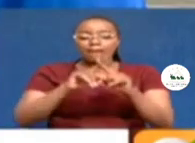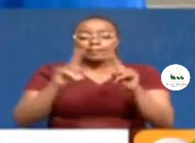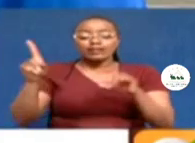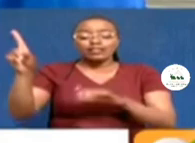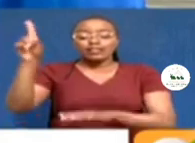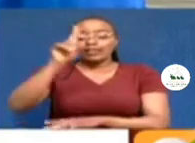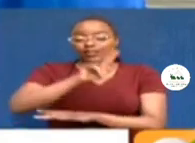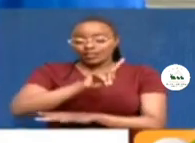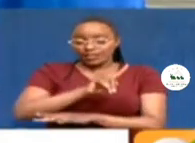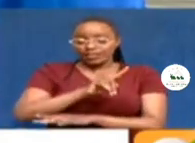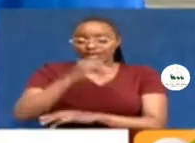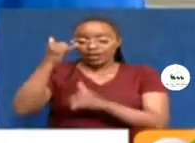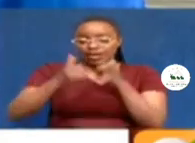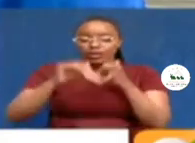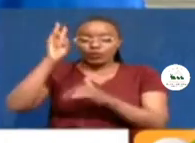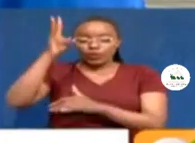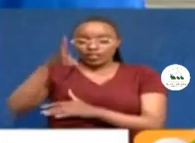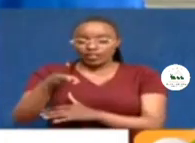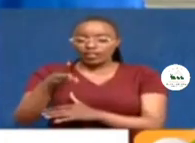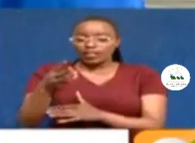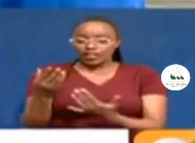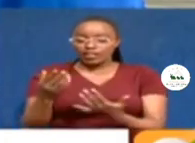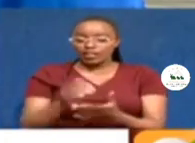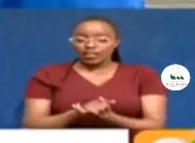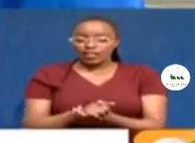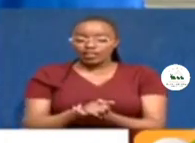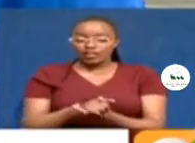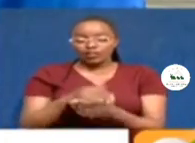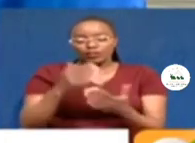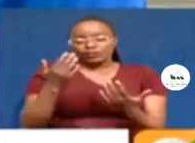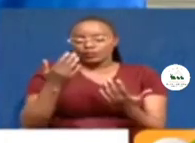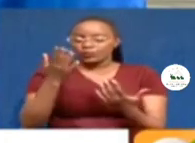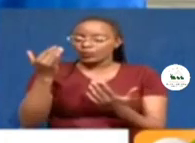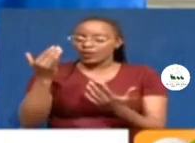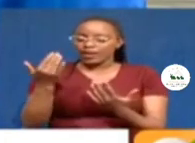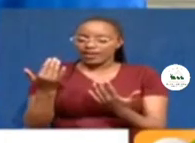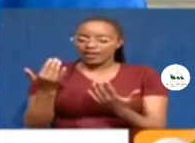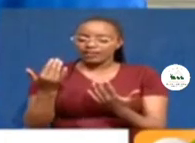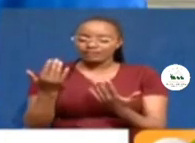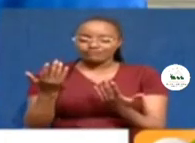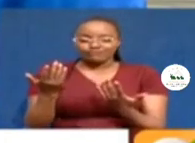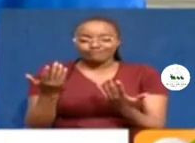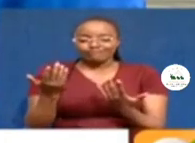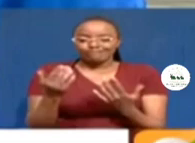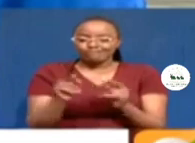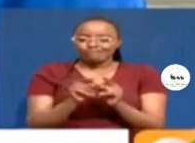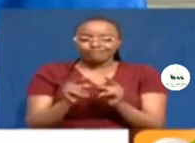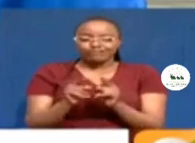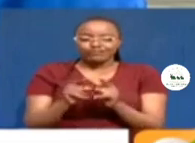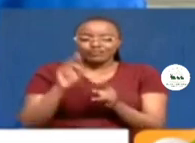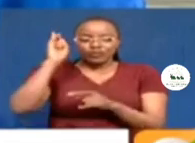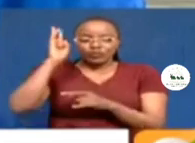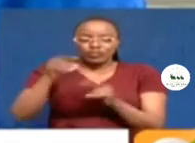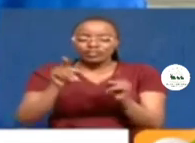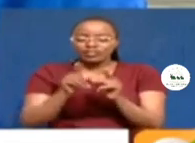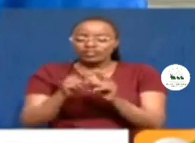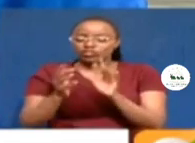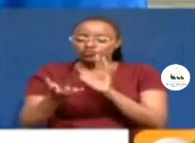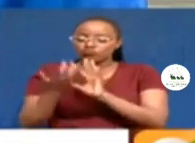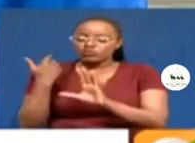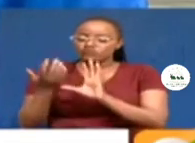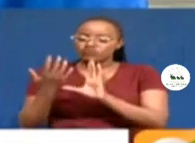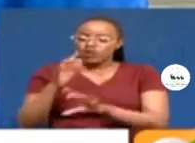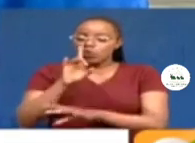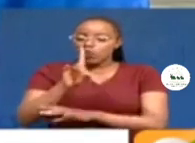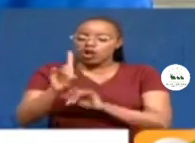days are ending. Of course, got to cut it, chop it off one at